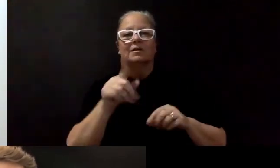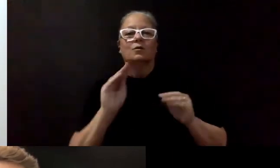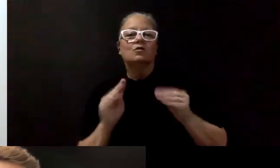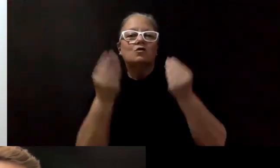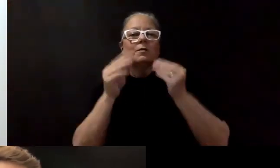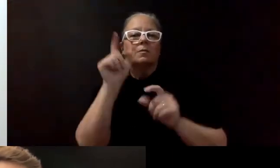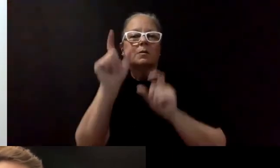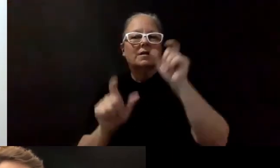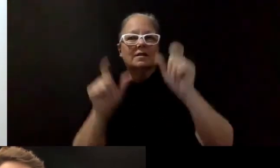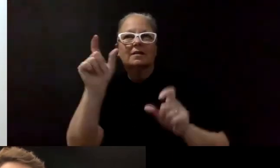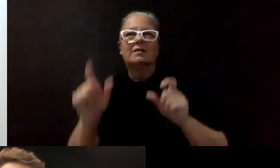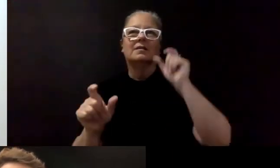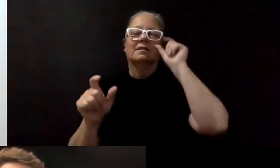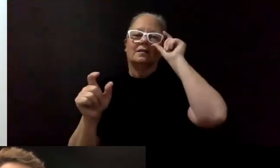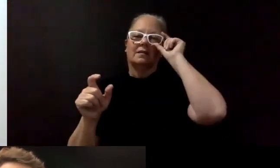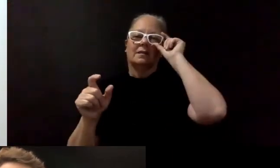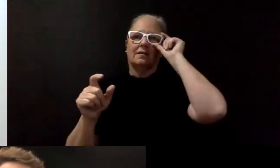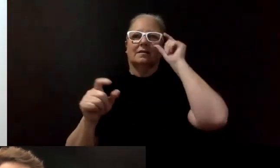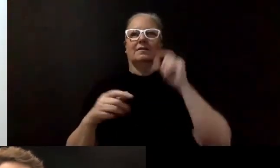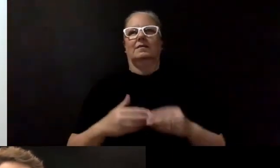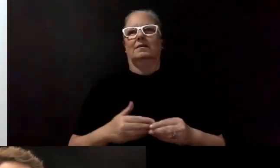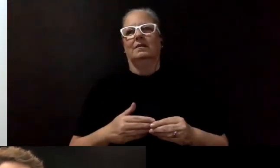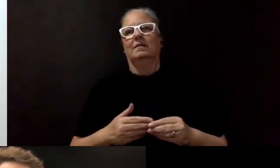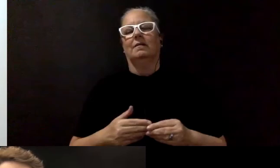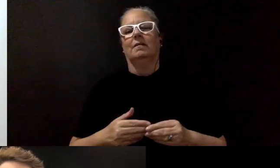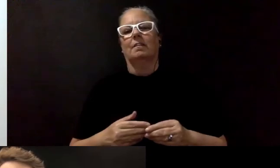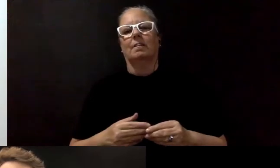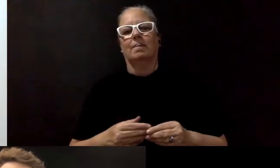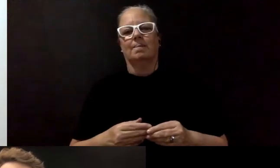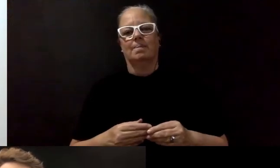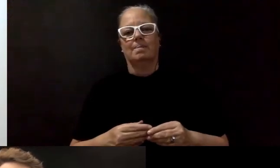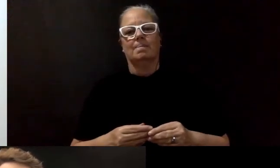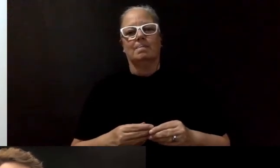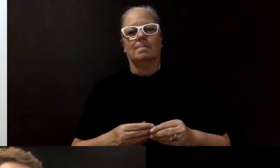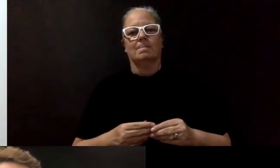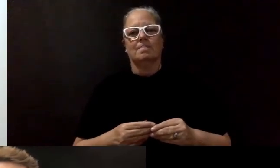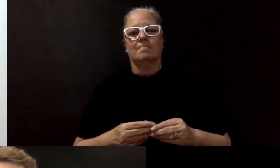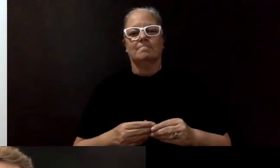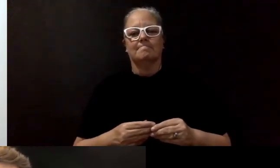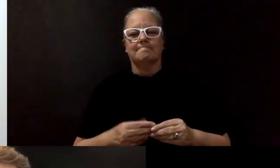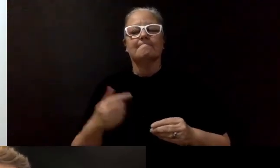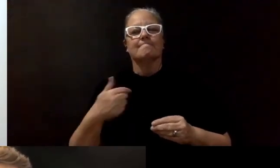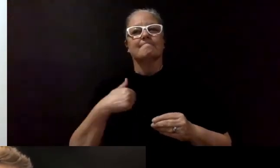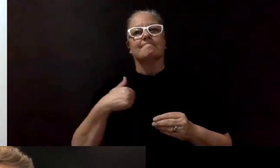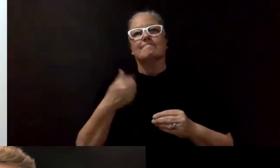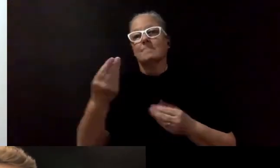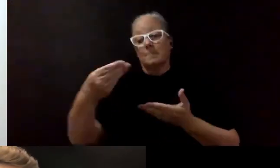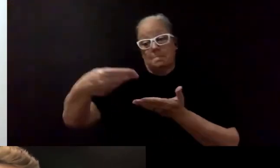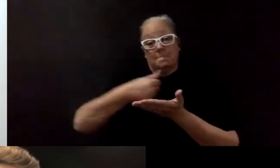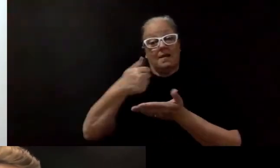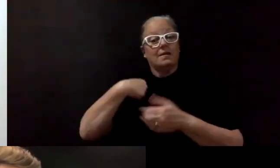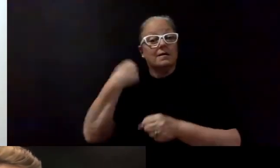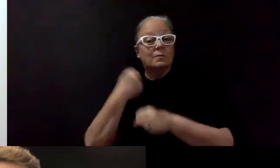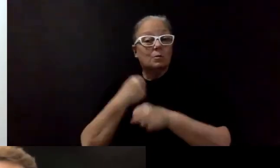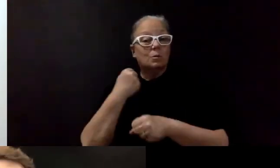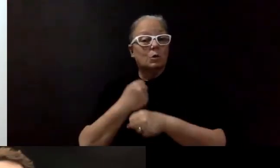And I know to me, uh, I got some paid work opportunities when I